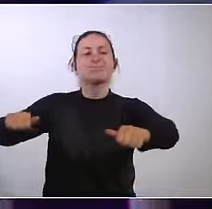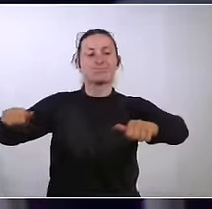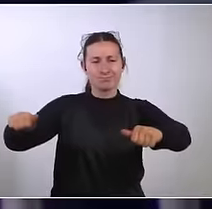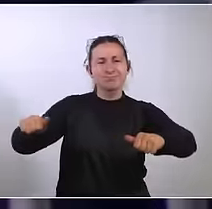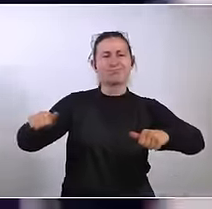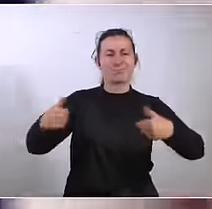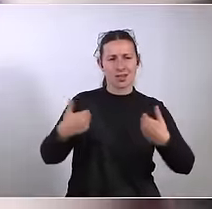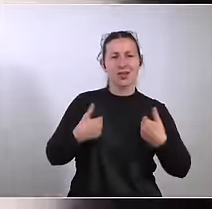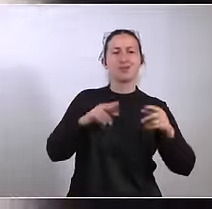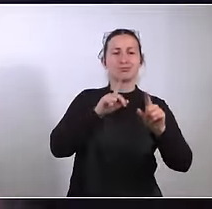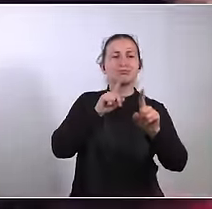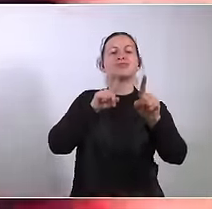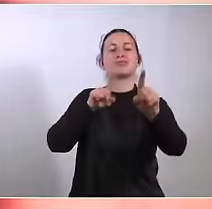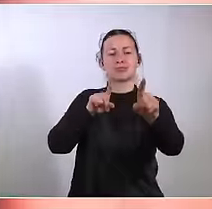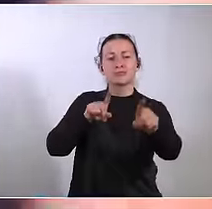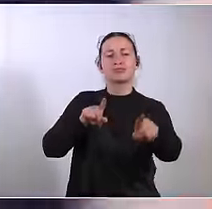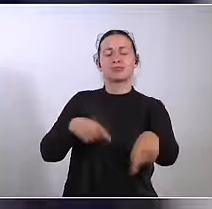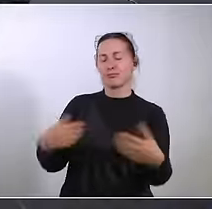answer.